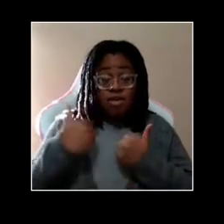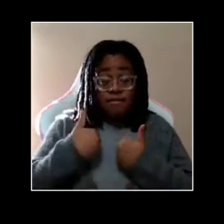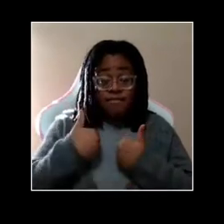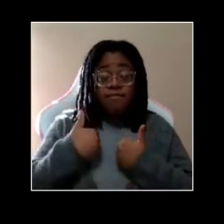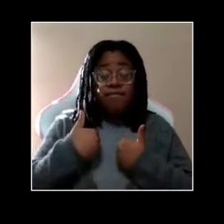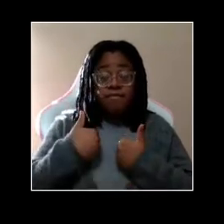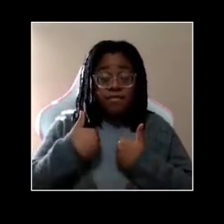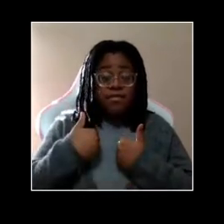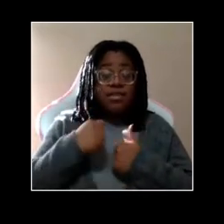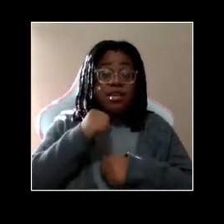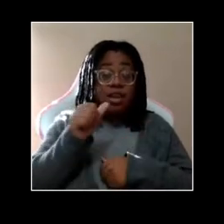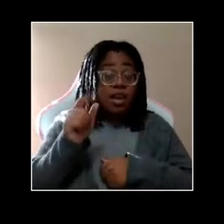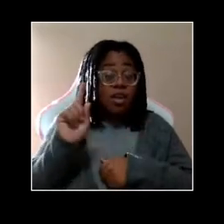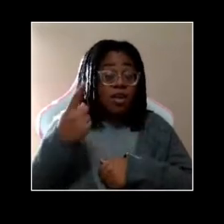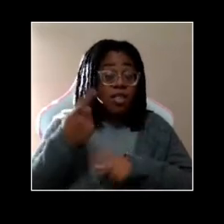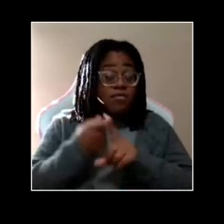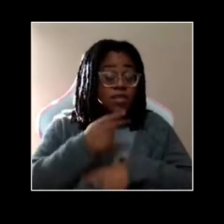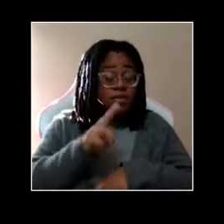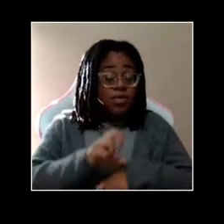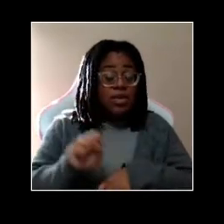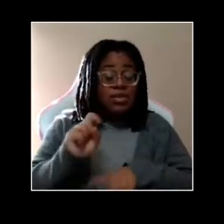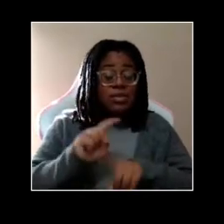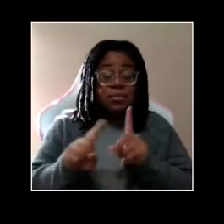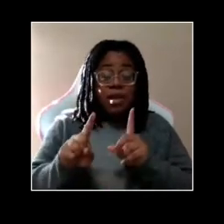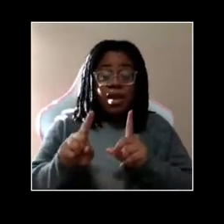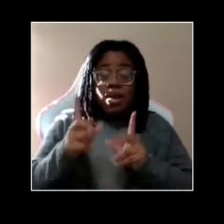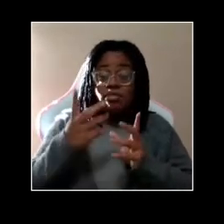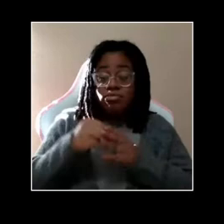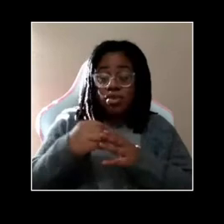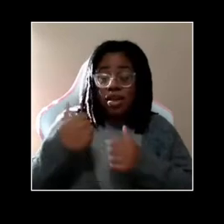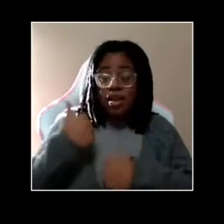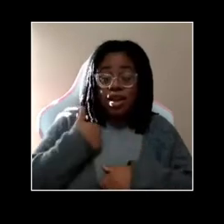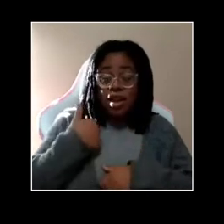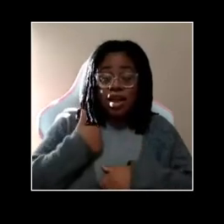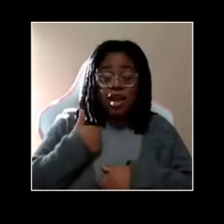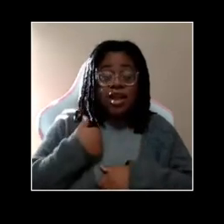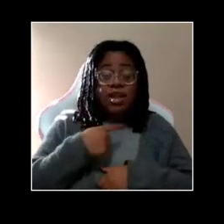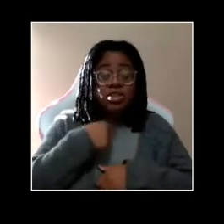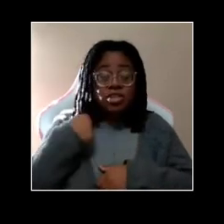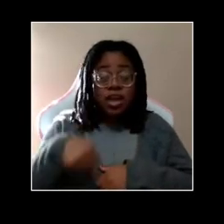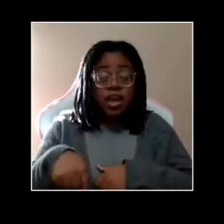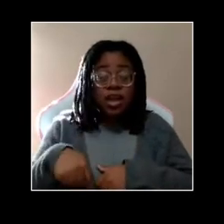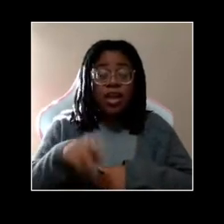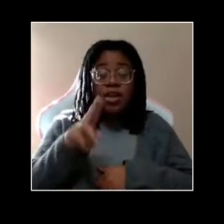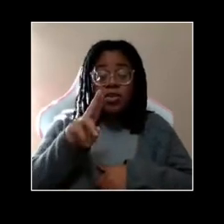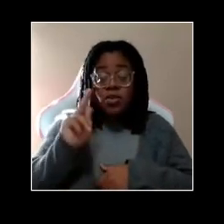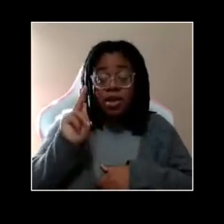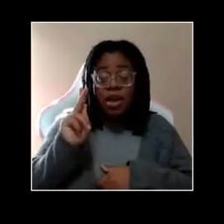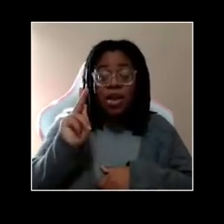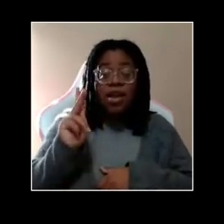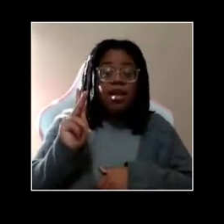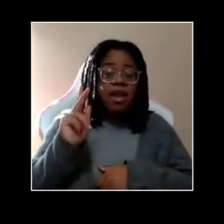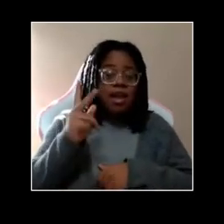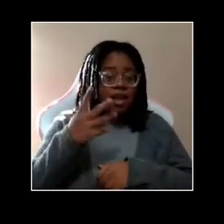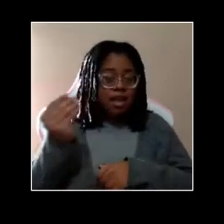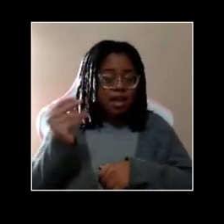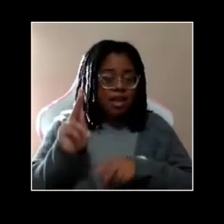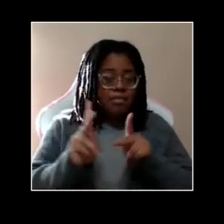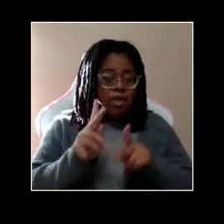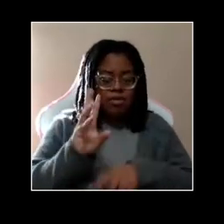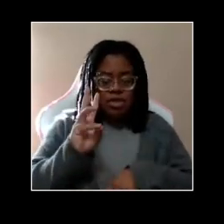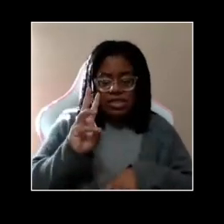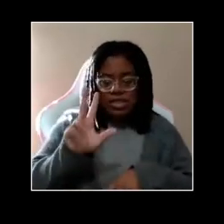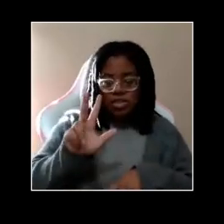only people from US, it's also include people from Canada, China, United Kingdoms, and also people from more than